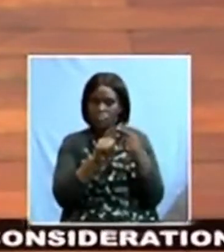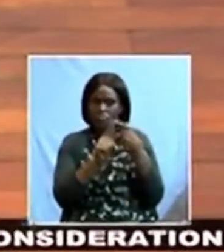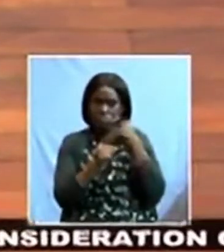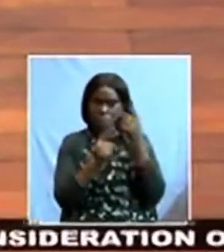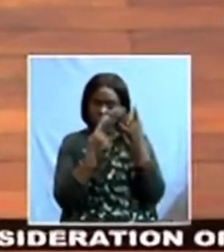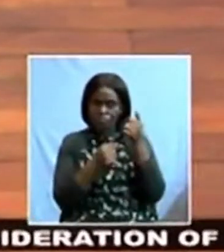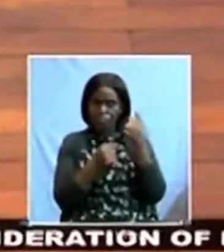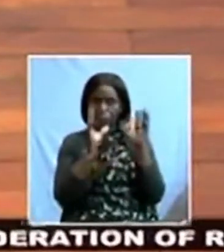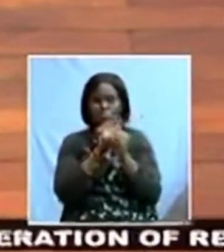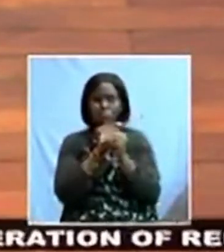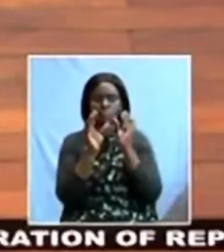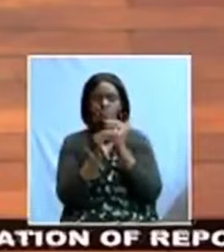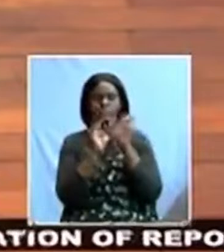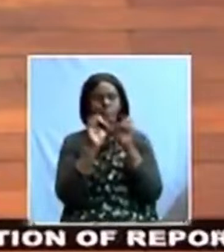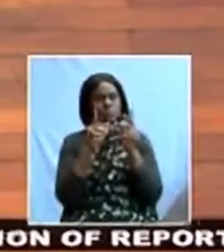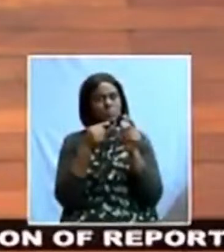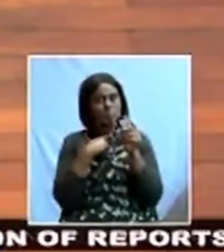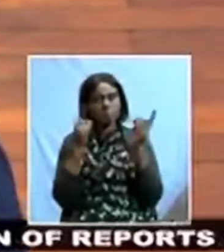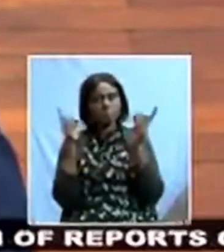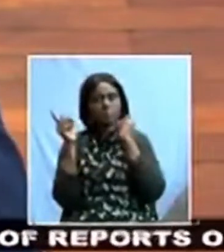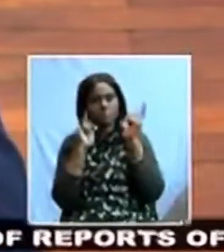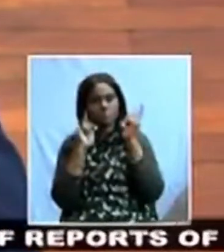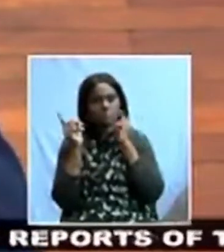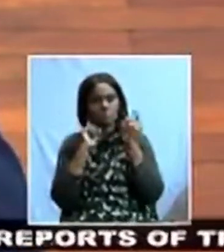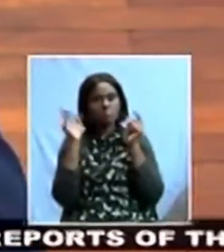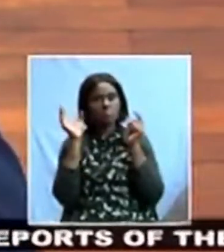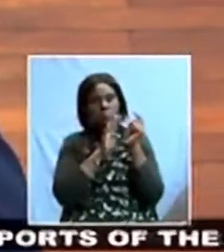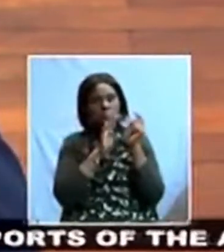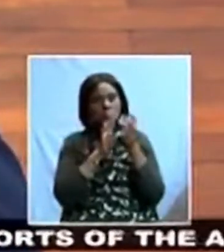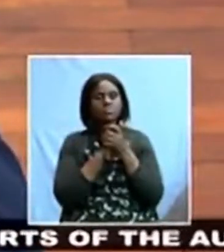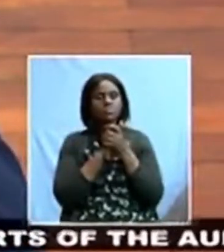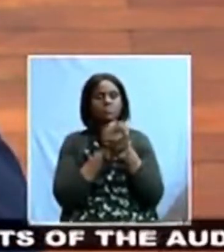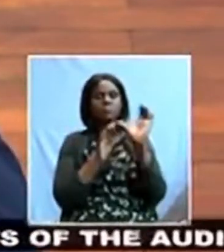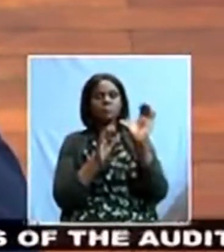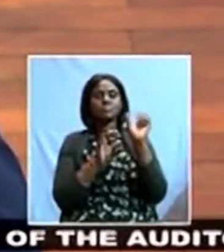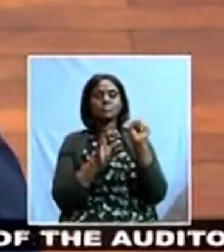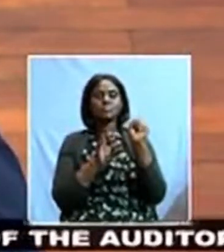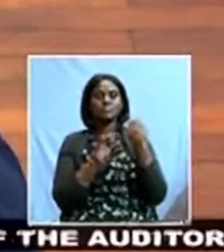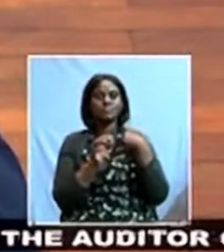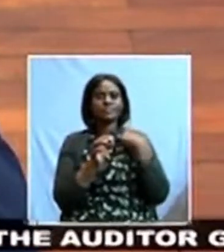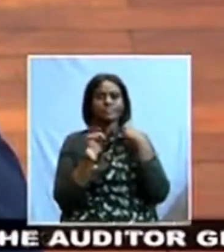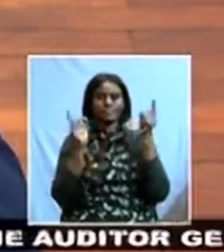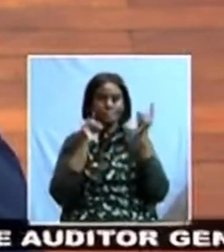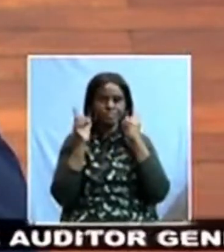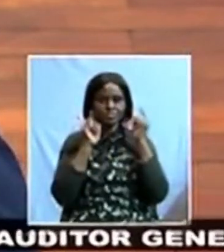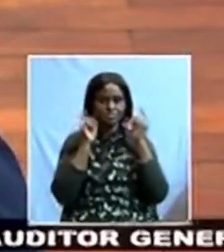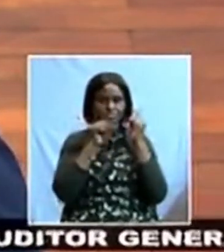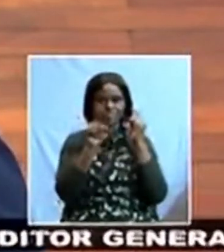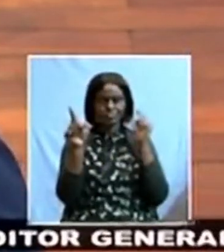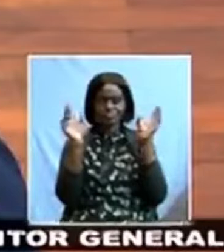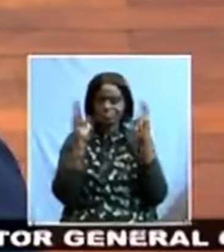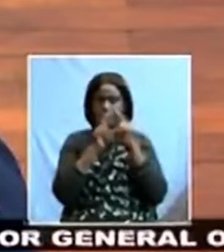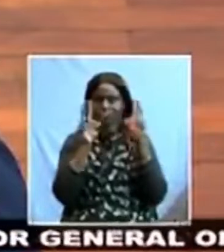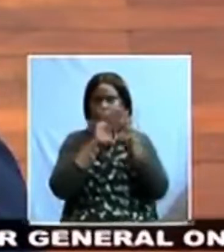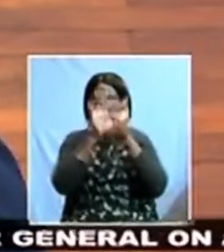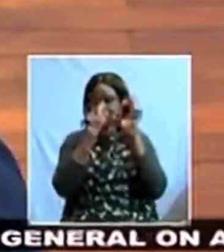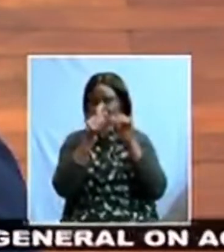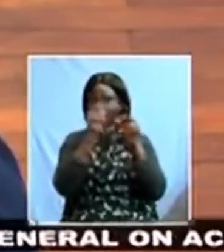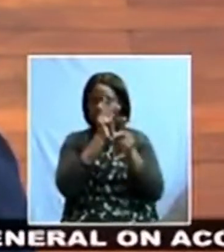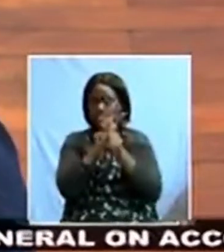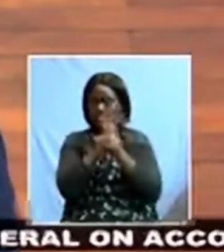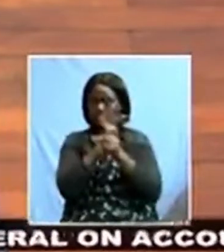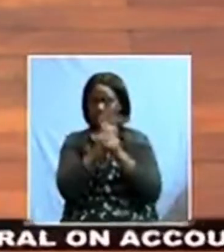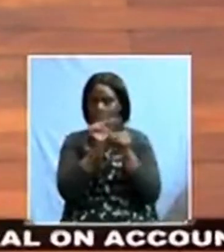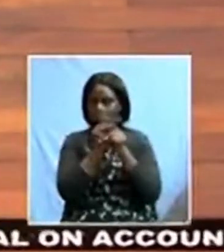saying they are missing. Okay, I hear you, Council Secretary, I hear you very well. That you still maintain